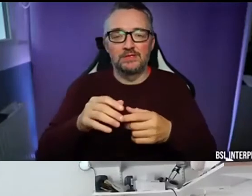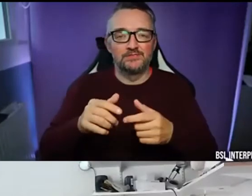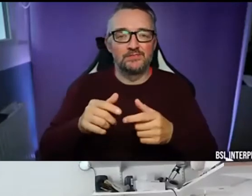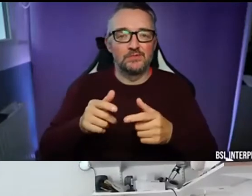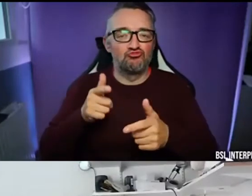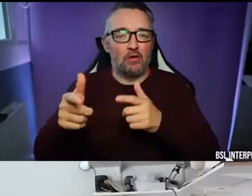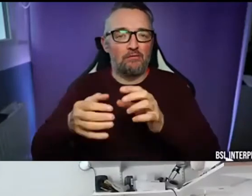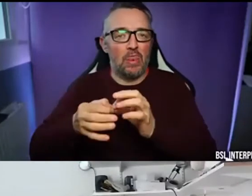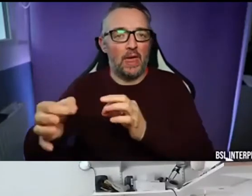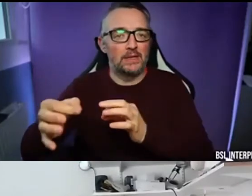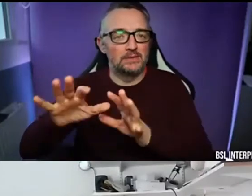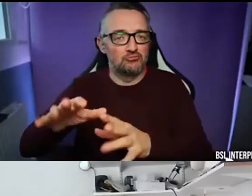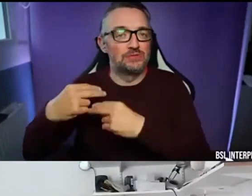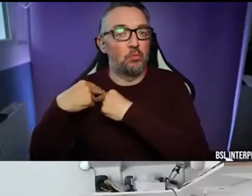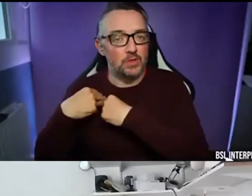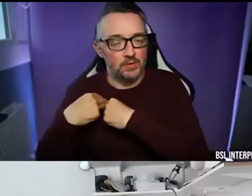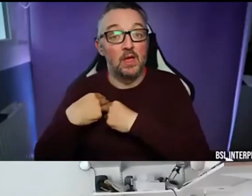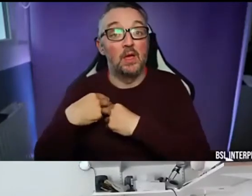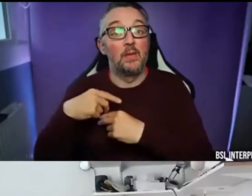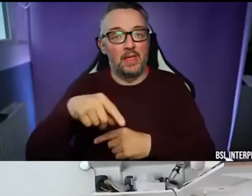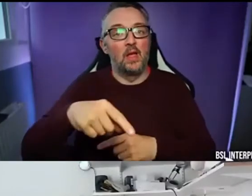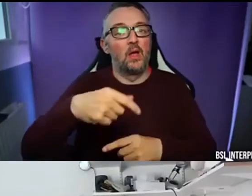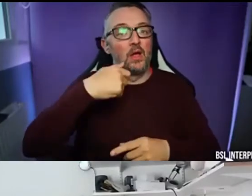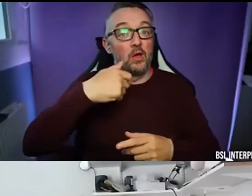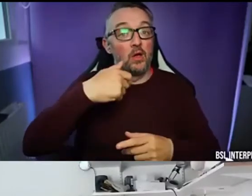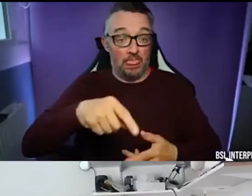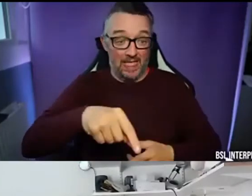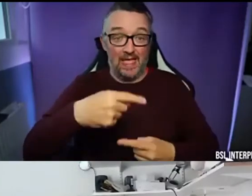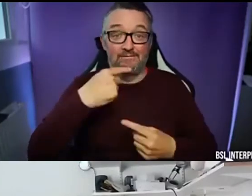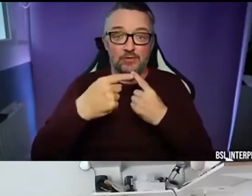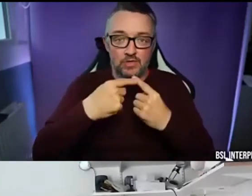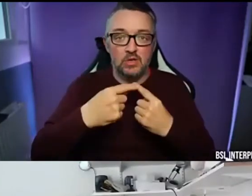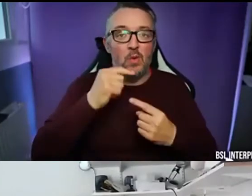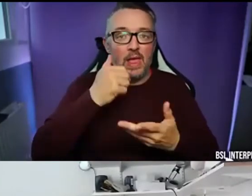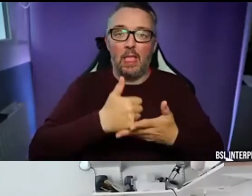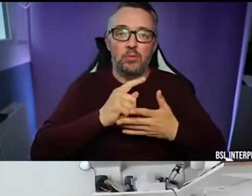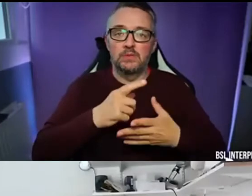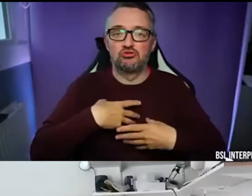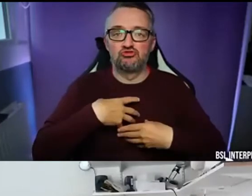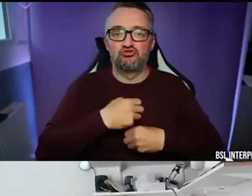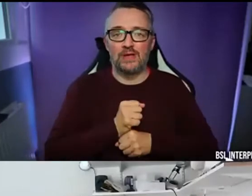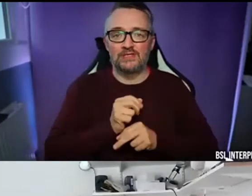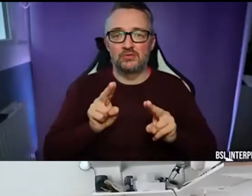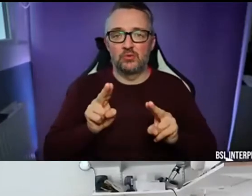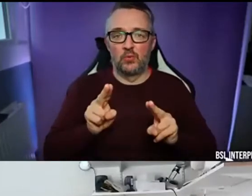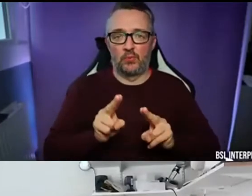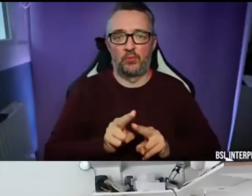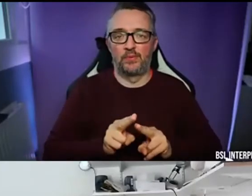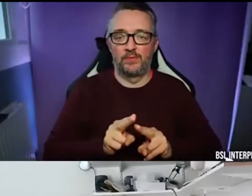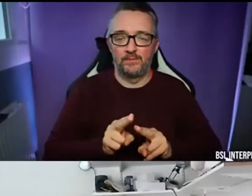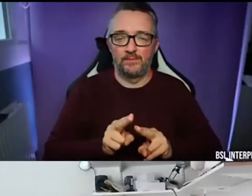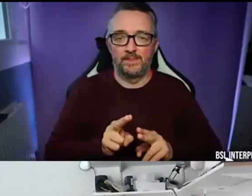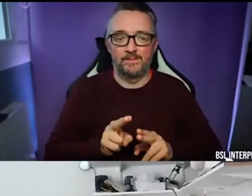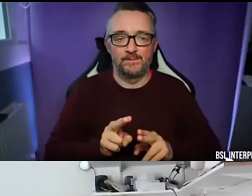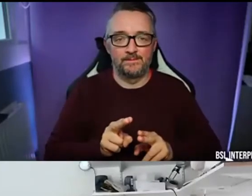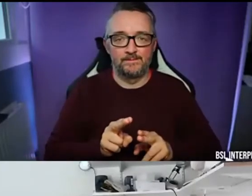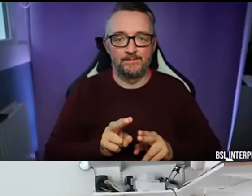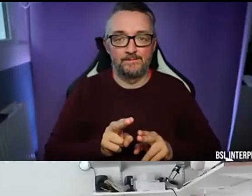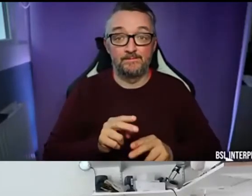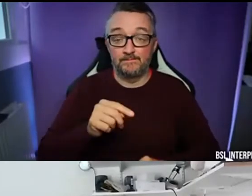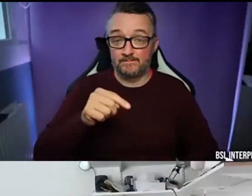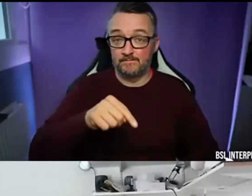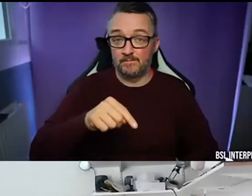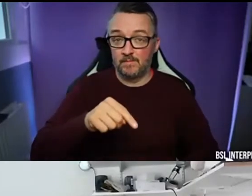success of your journey and reducing the stress of your journey. I think those were the main